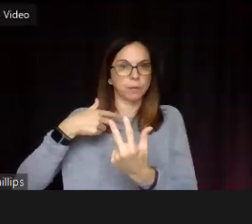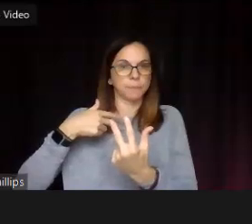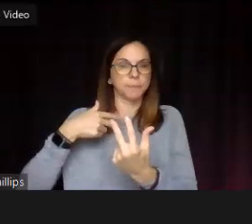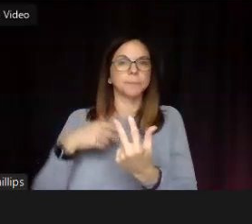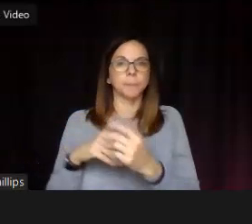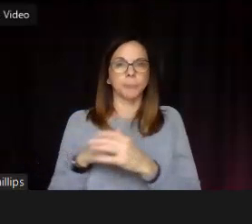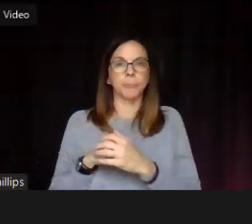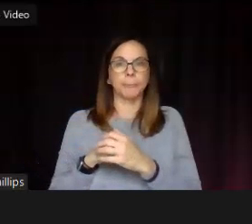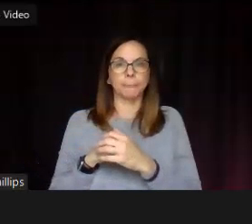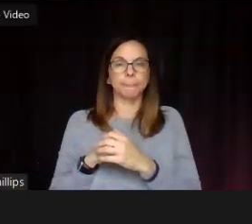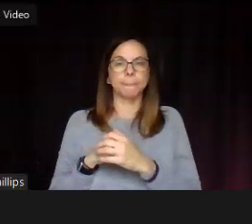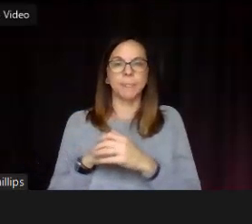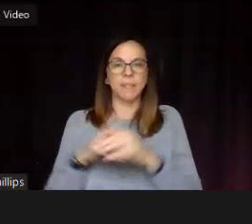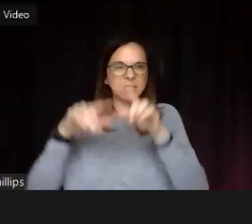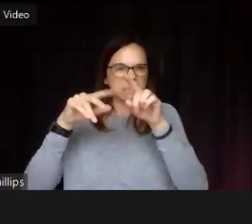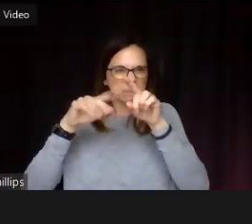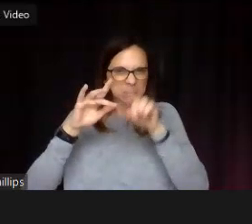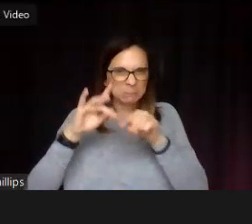couple lines,